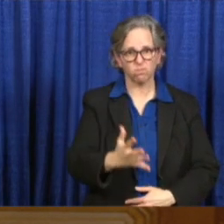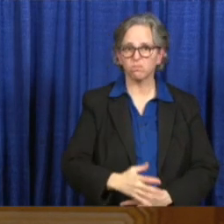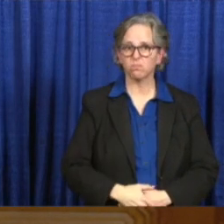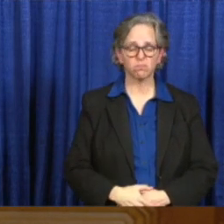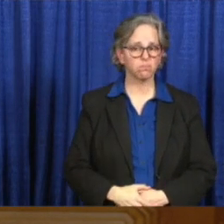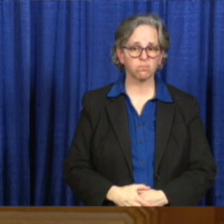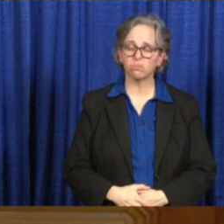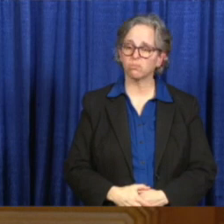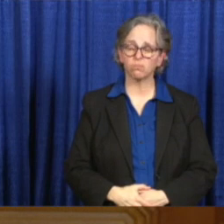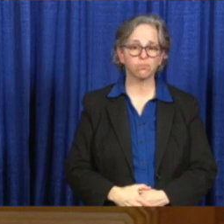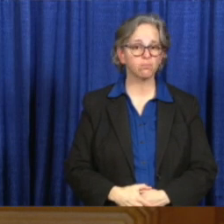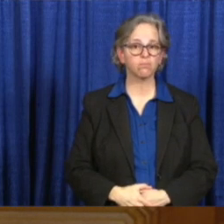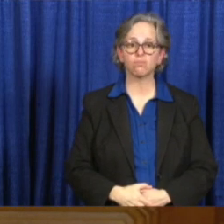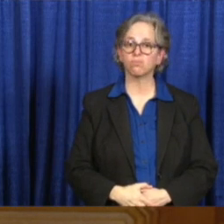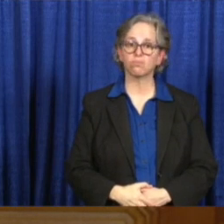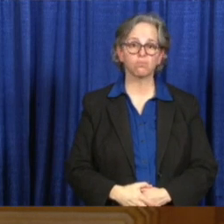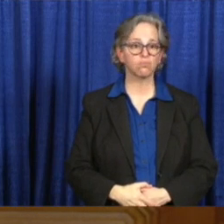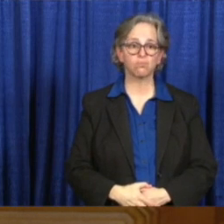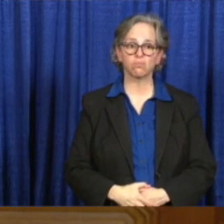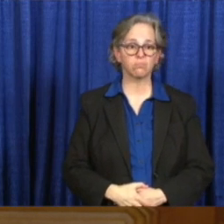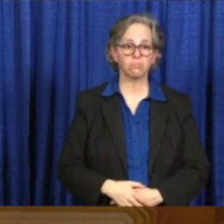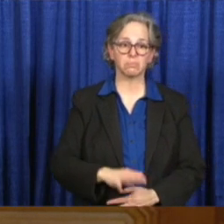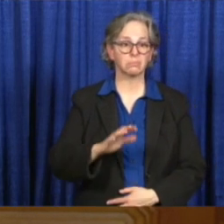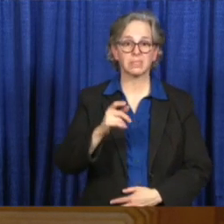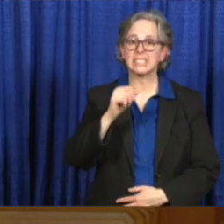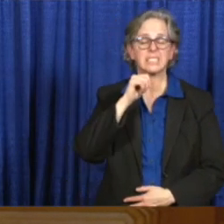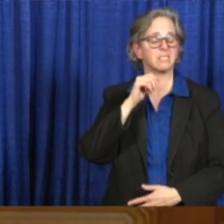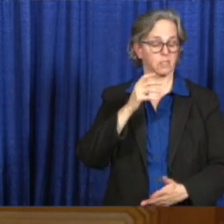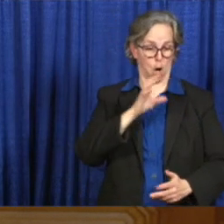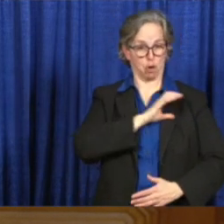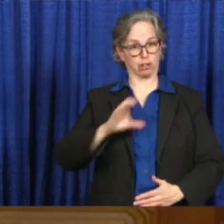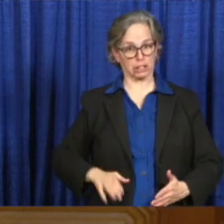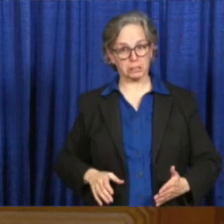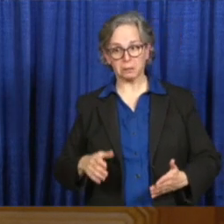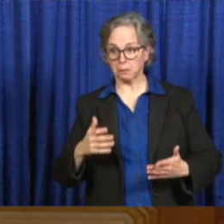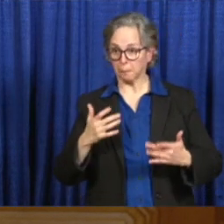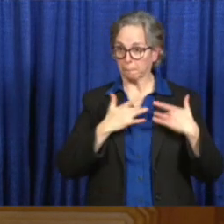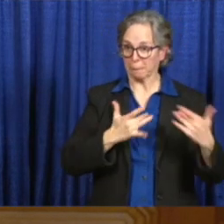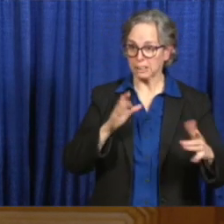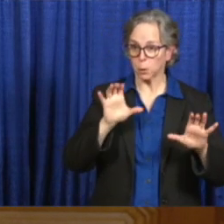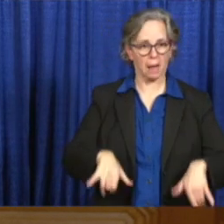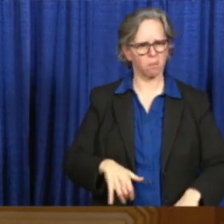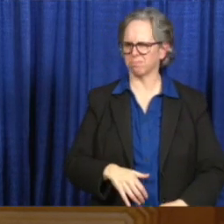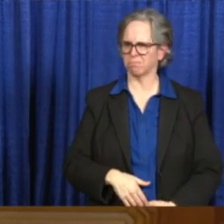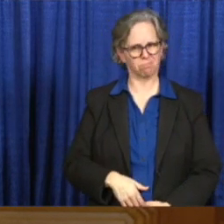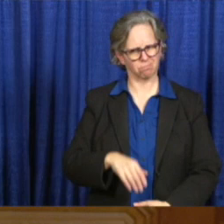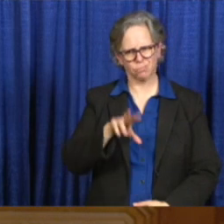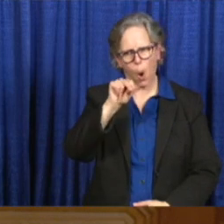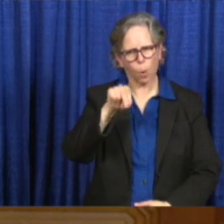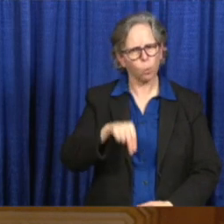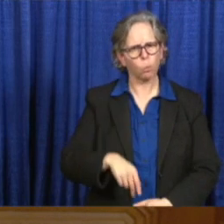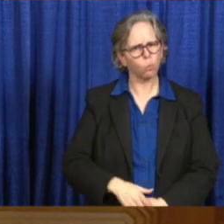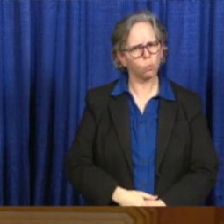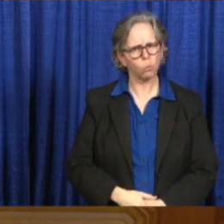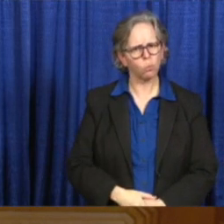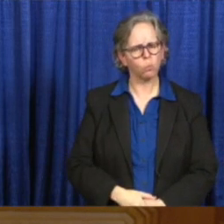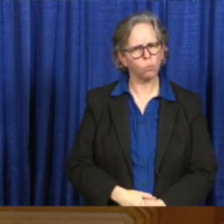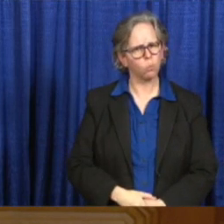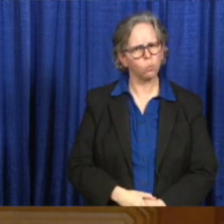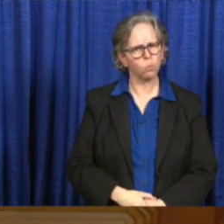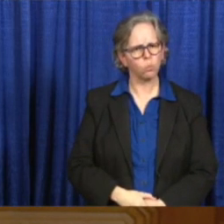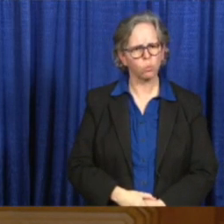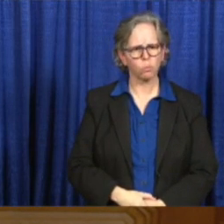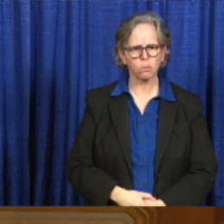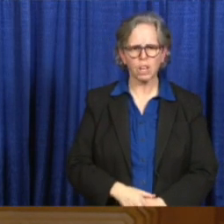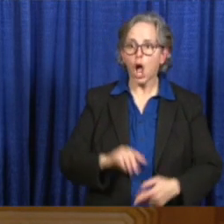It is not a Christian thing to do. It is not in the Judeo-Christian tradition to hurt